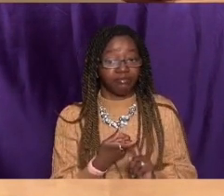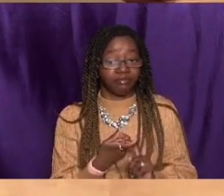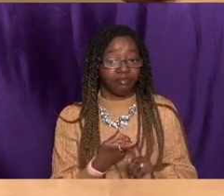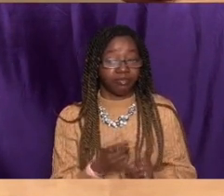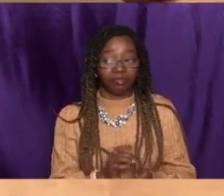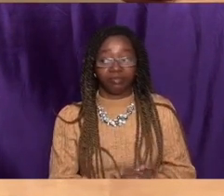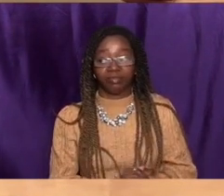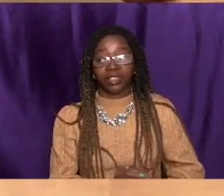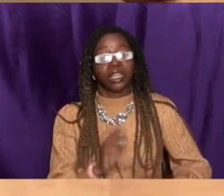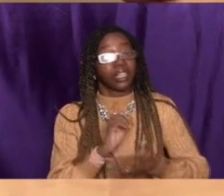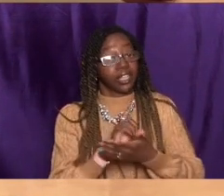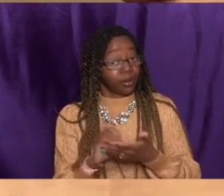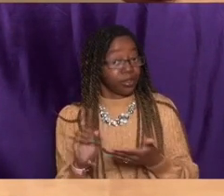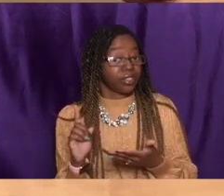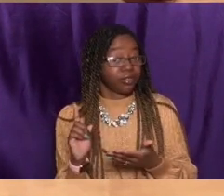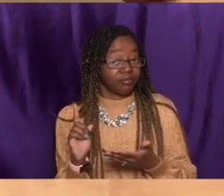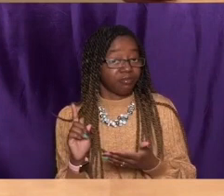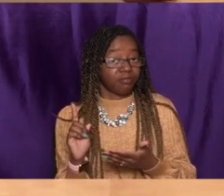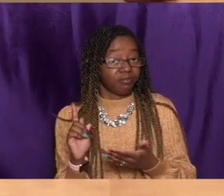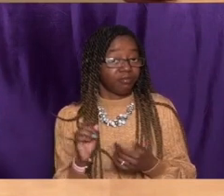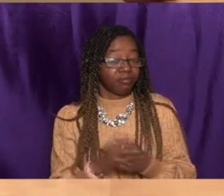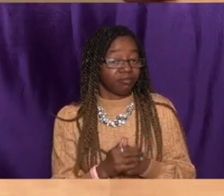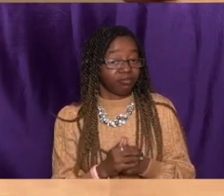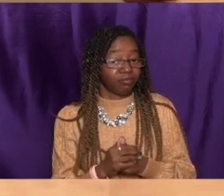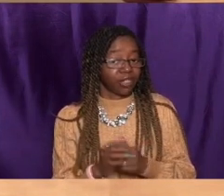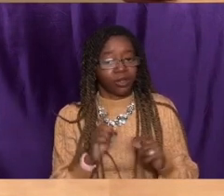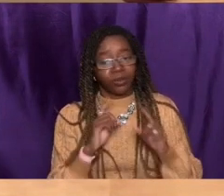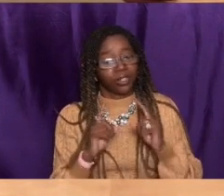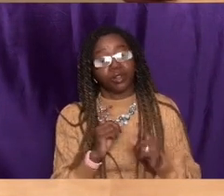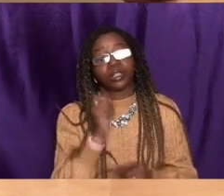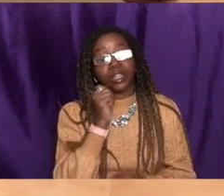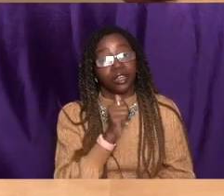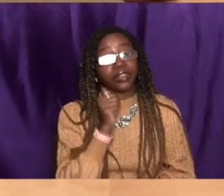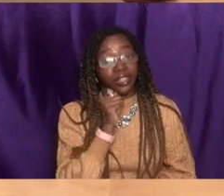And in that week, we talked every day.